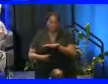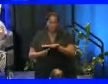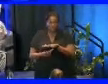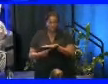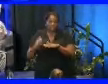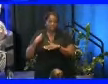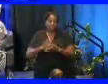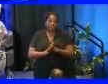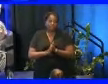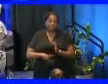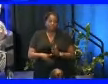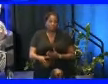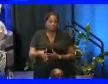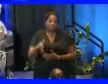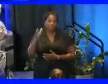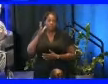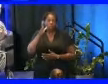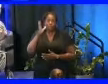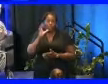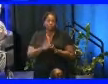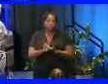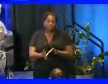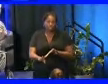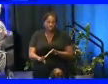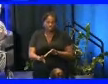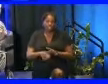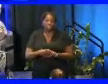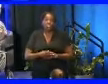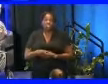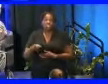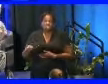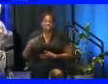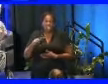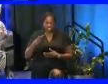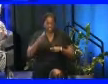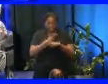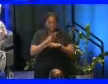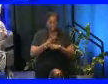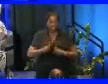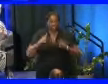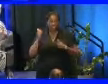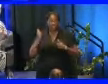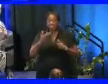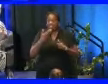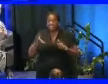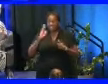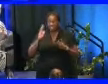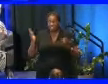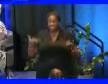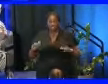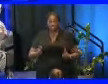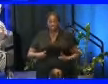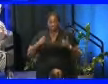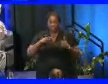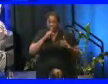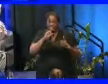and had a baby. So my grandmother kicked her out. So behind that, she had to fend for herself. And I thank God that she's here. She's still living.